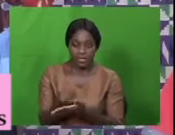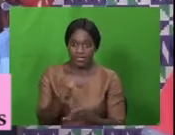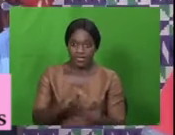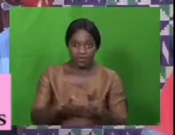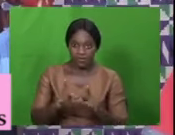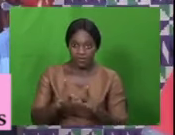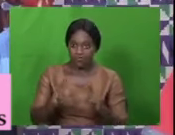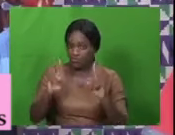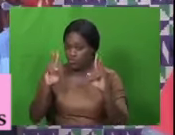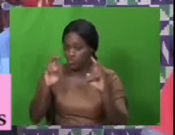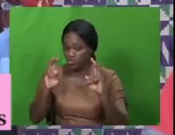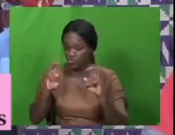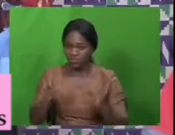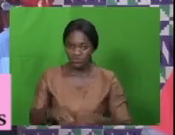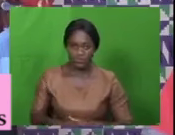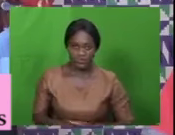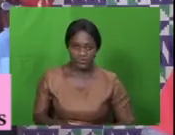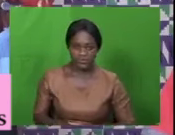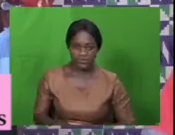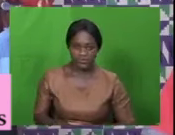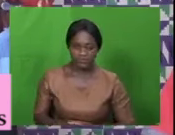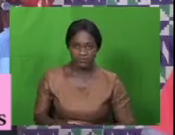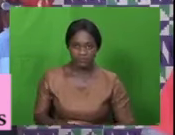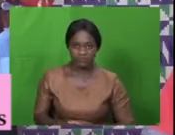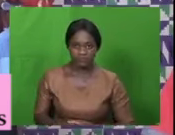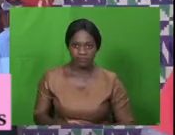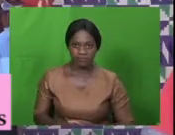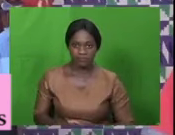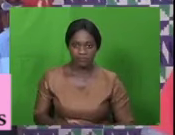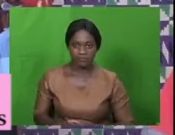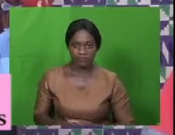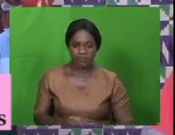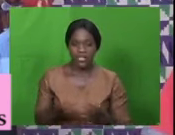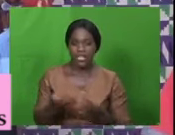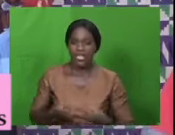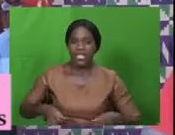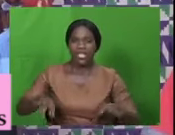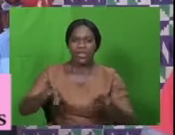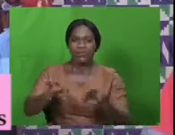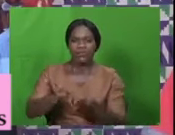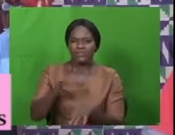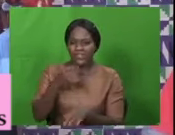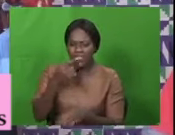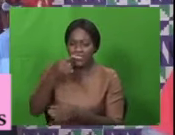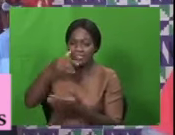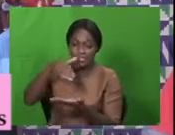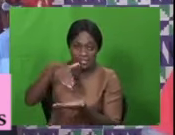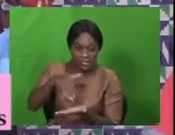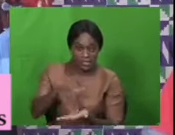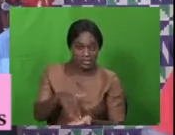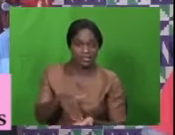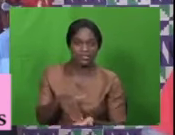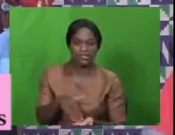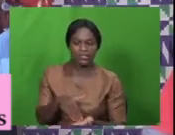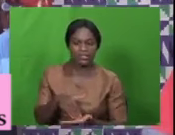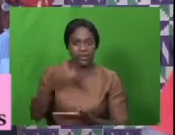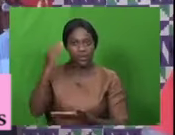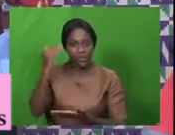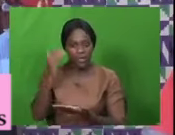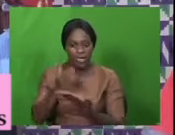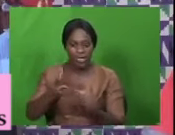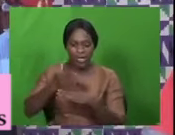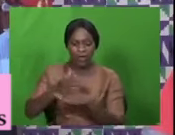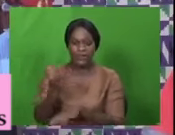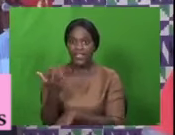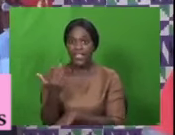Mr. Speaker, it is important that we stress this point because after 30 years